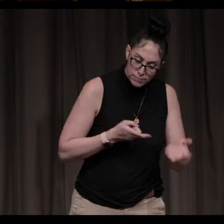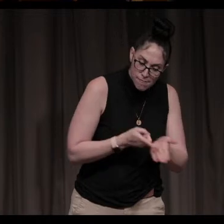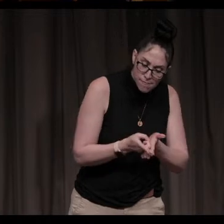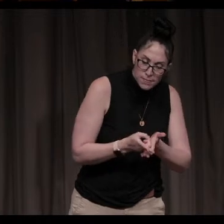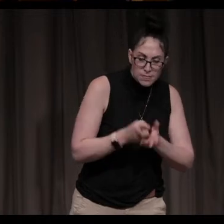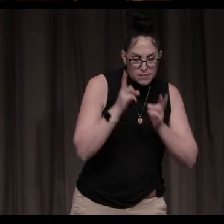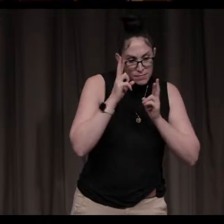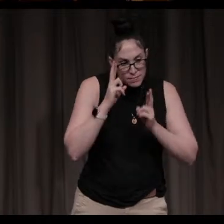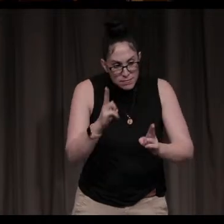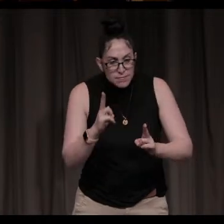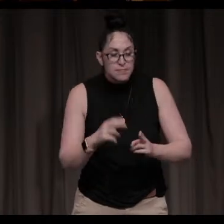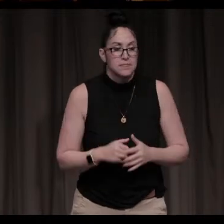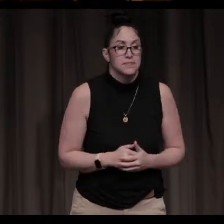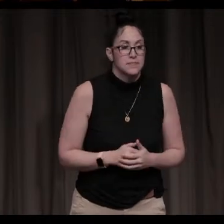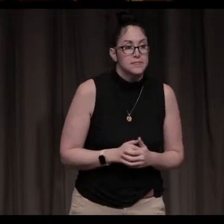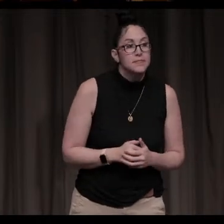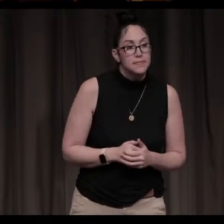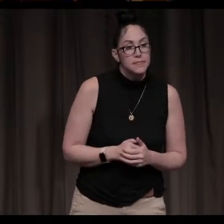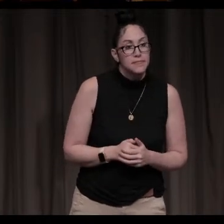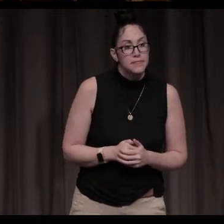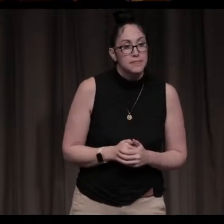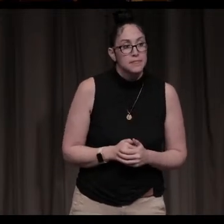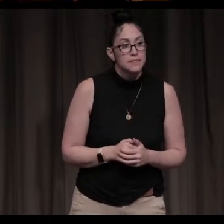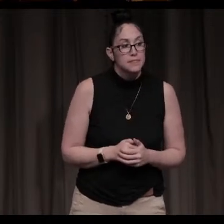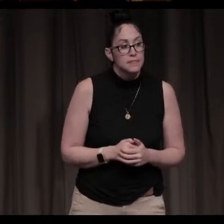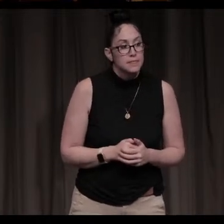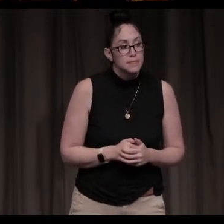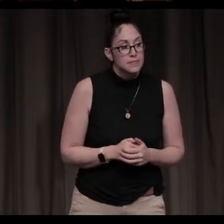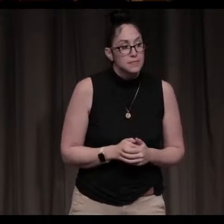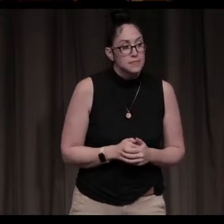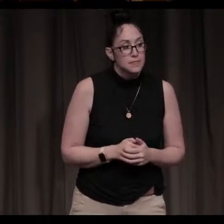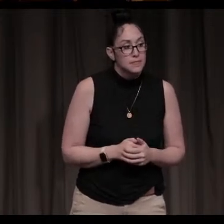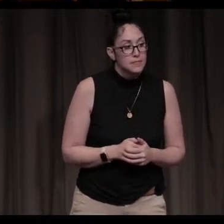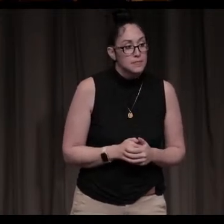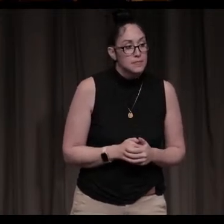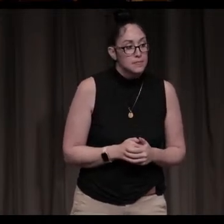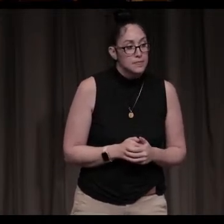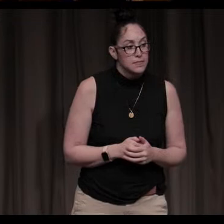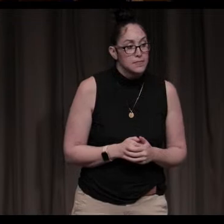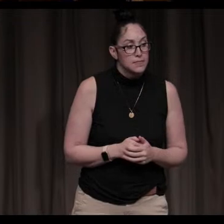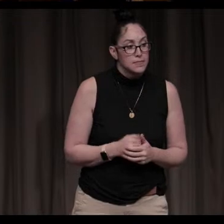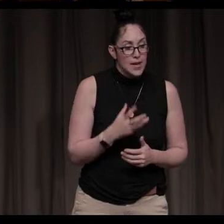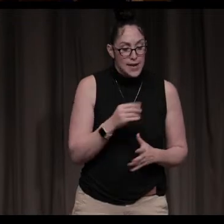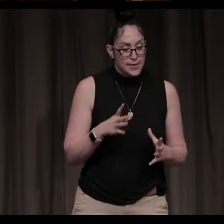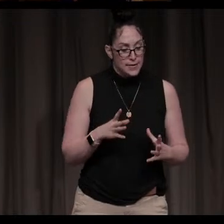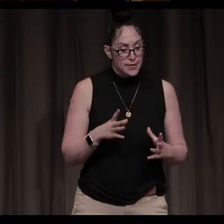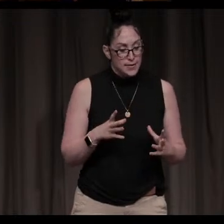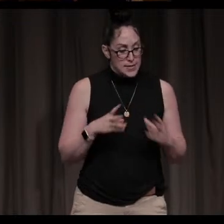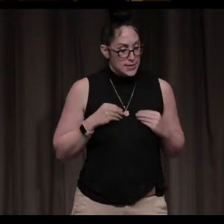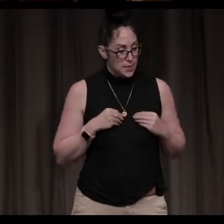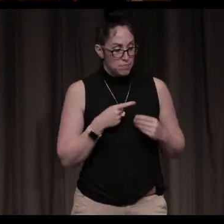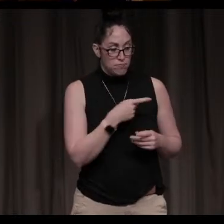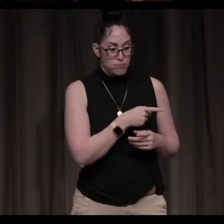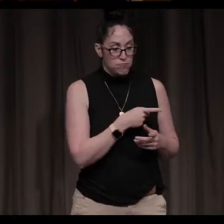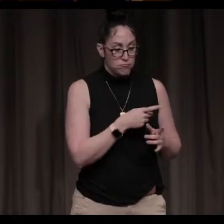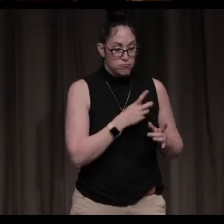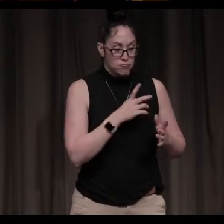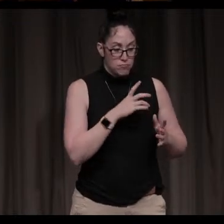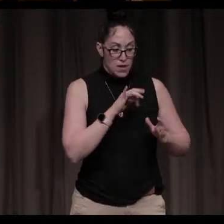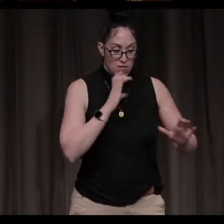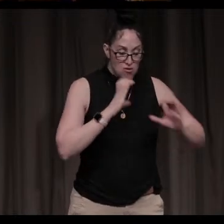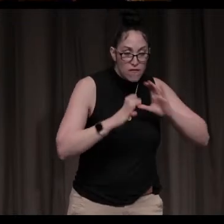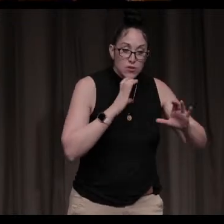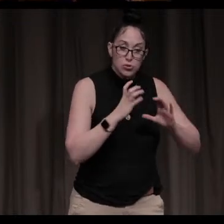respectful, and basically setting the conditions where the dialogue and the collaboration is a